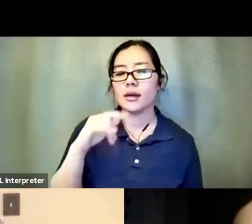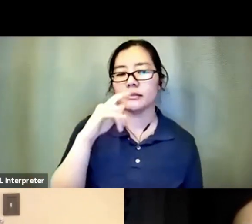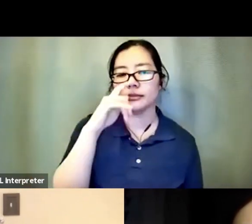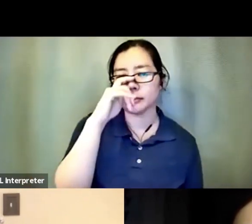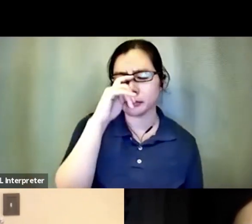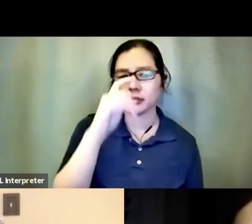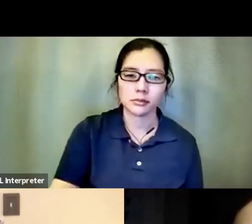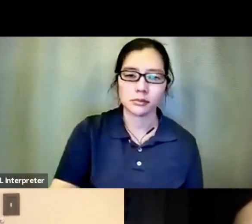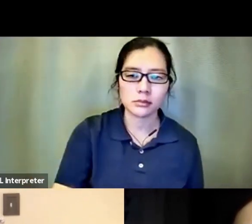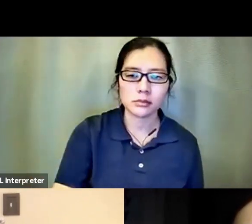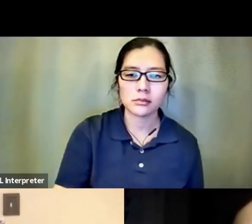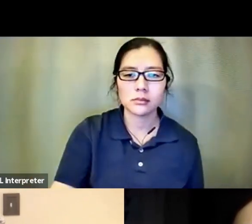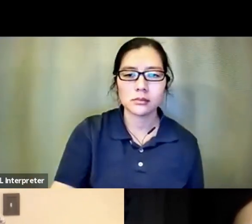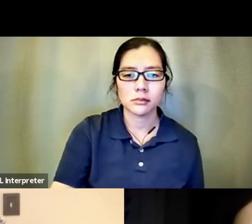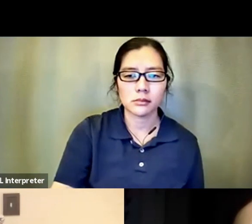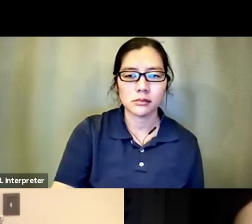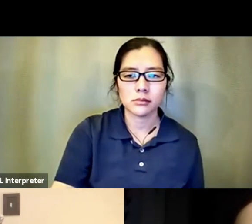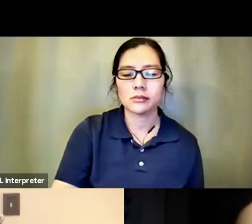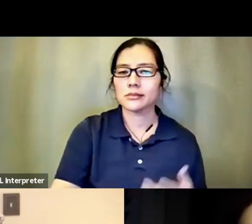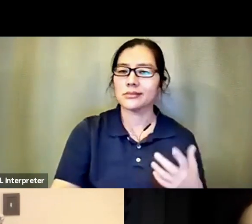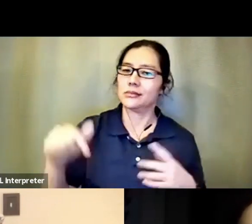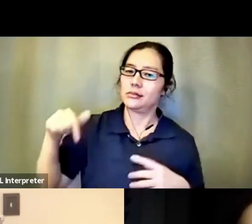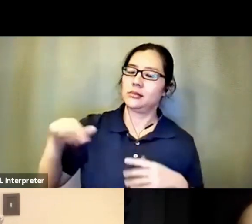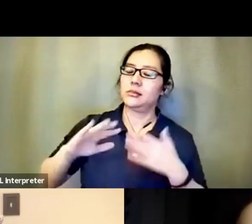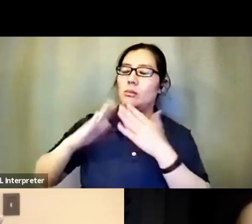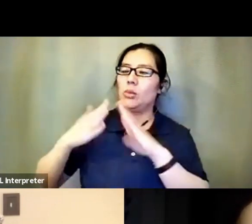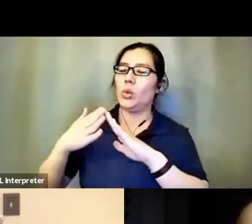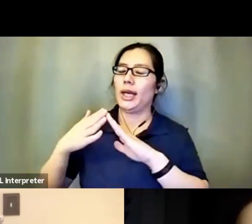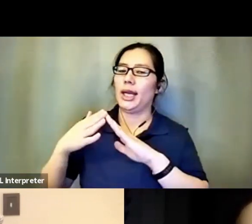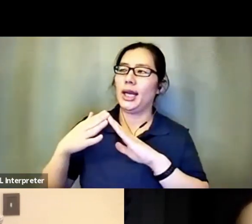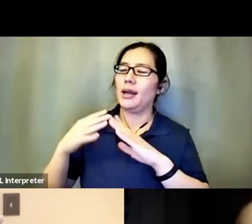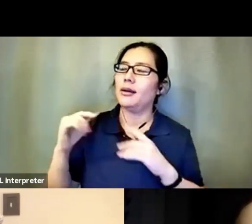a community and an emerging movement that